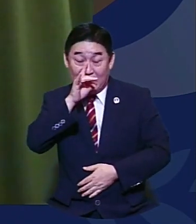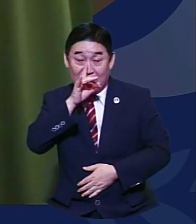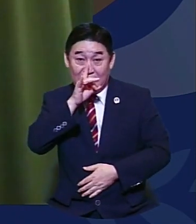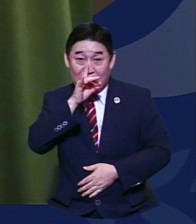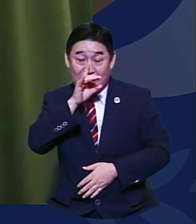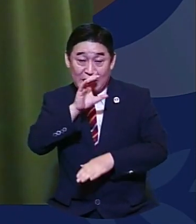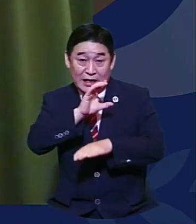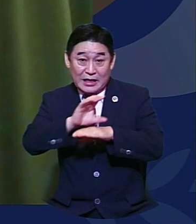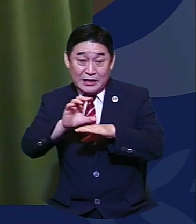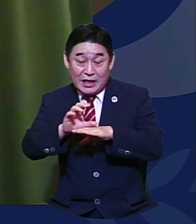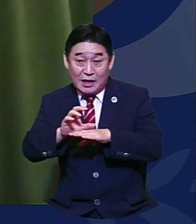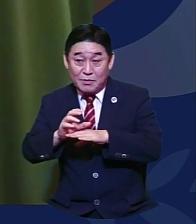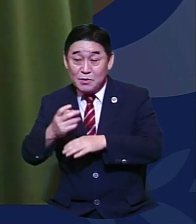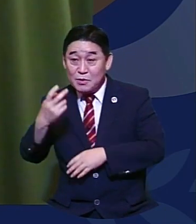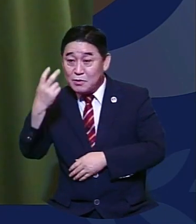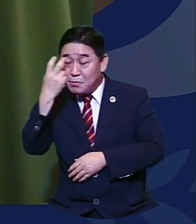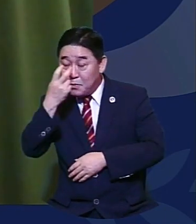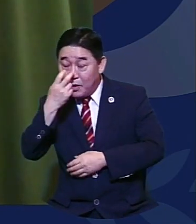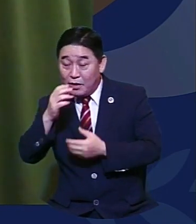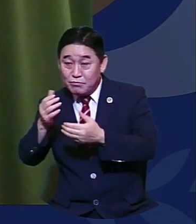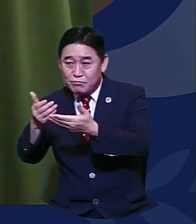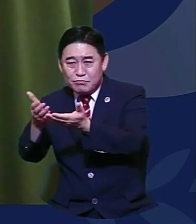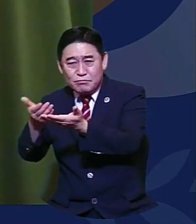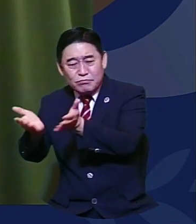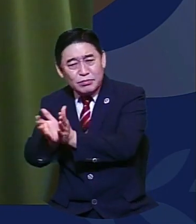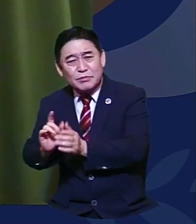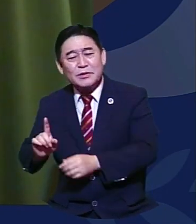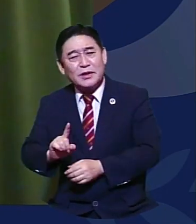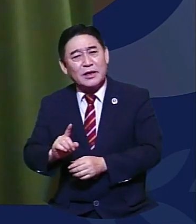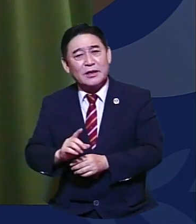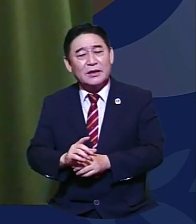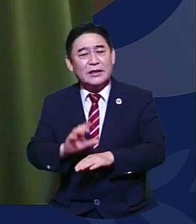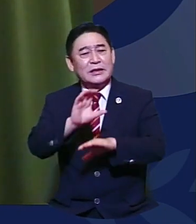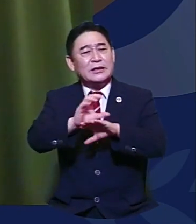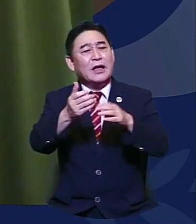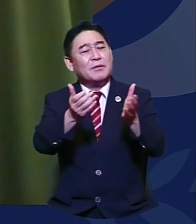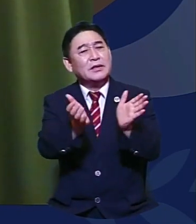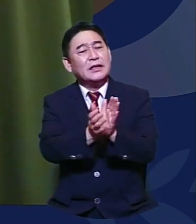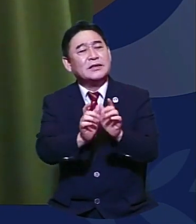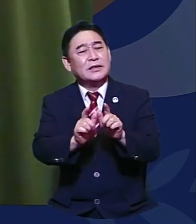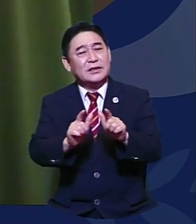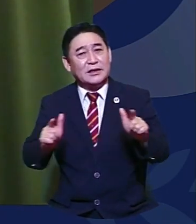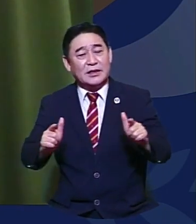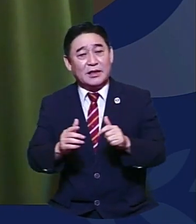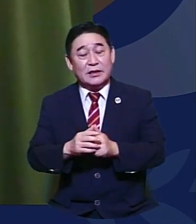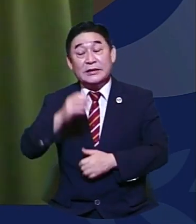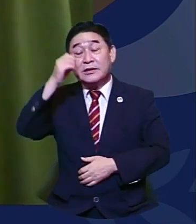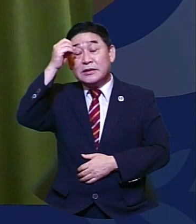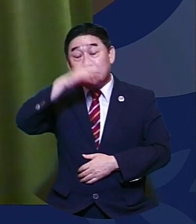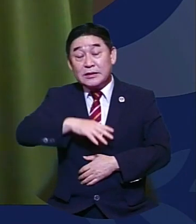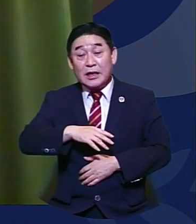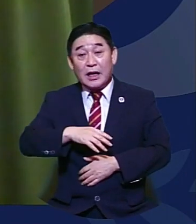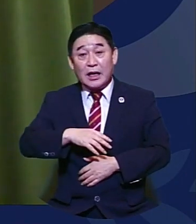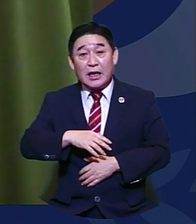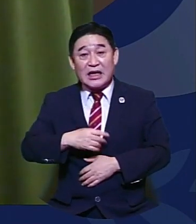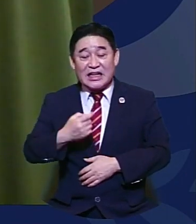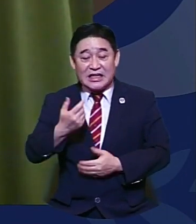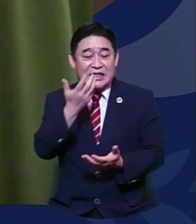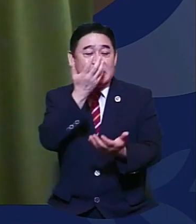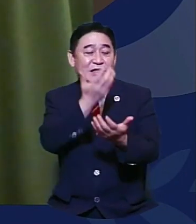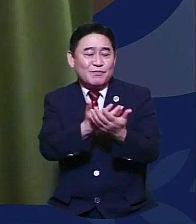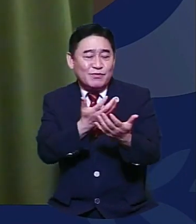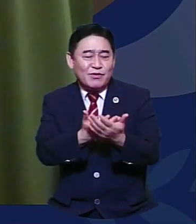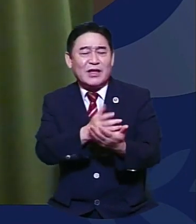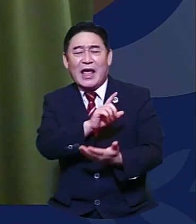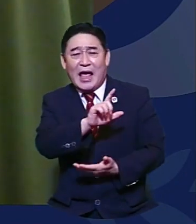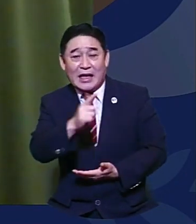to me be more common for cyber organizations to exist on paper, but to be understaffed and underfunded. And I